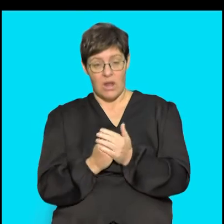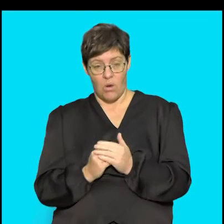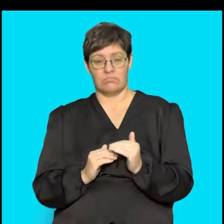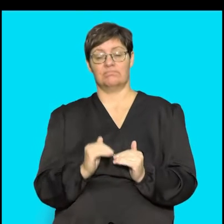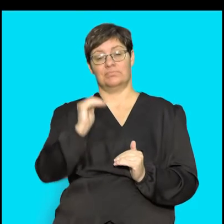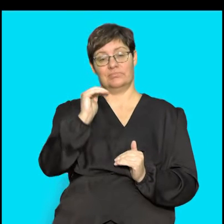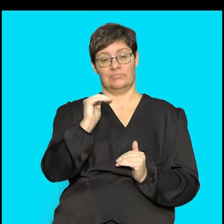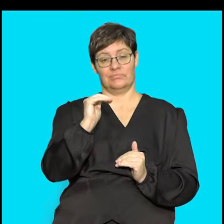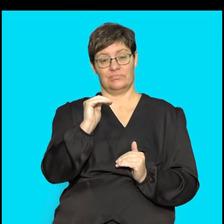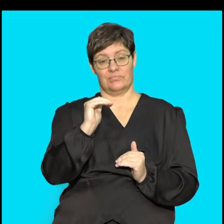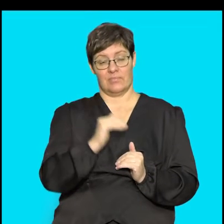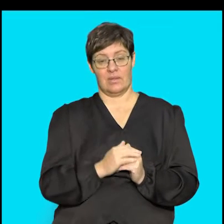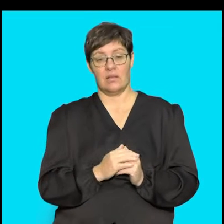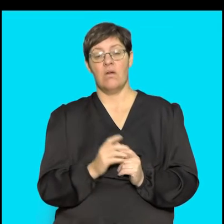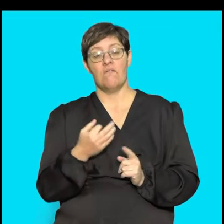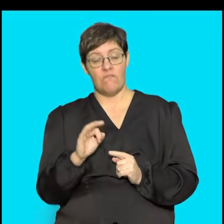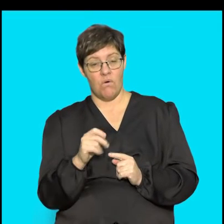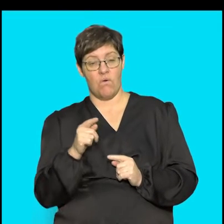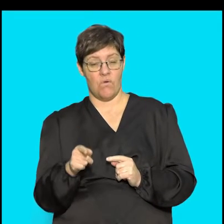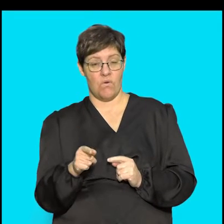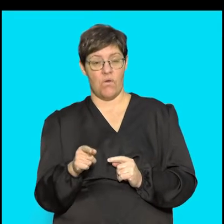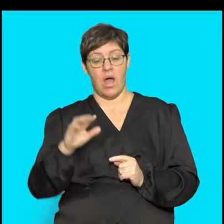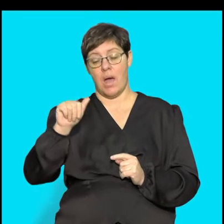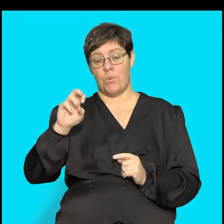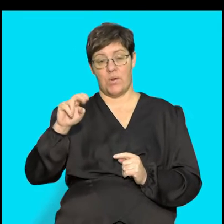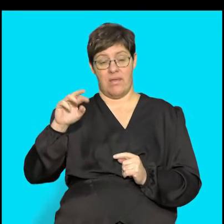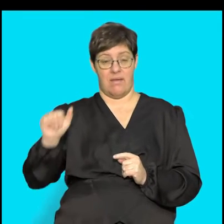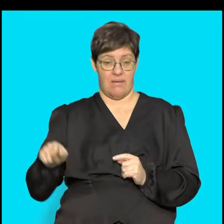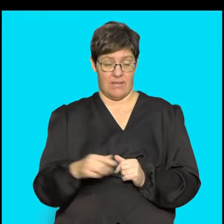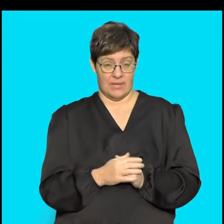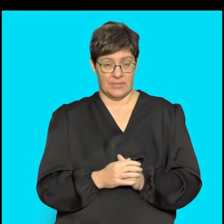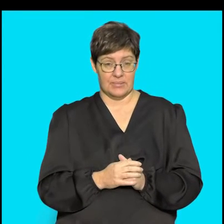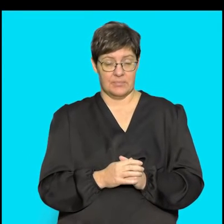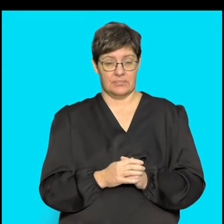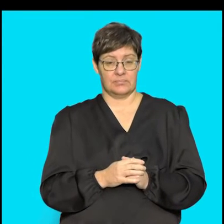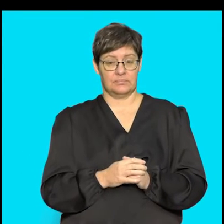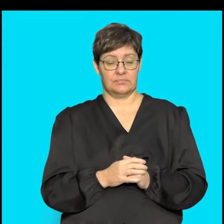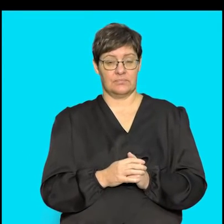now increased the concentration of the ammonia.